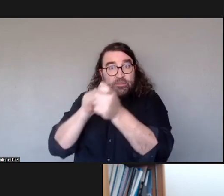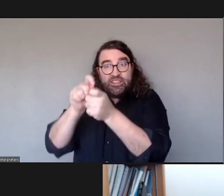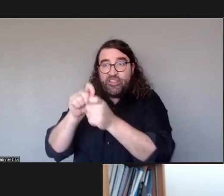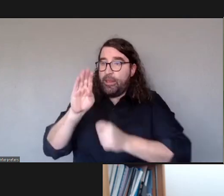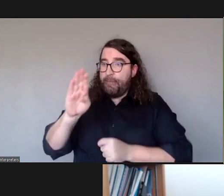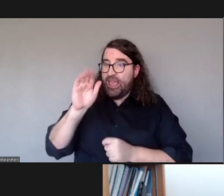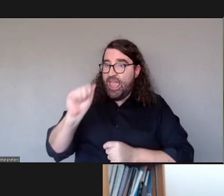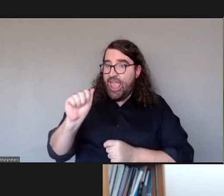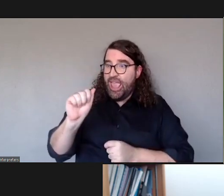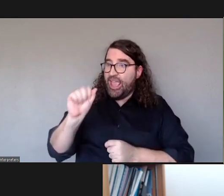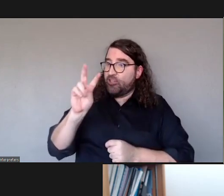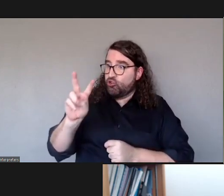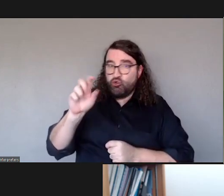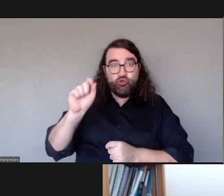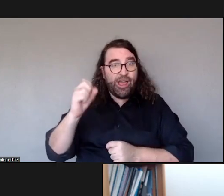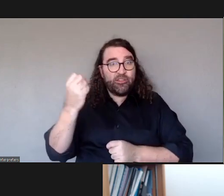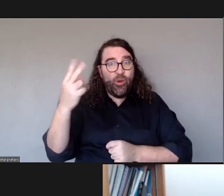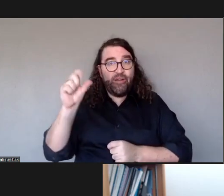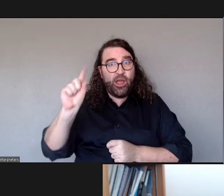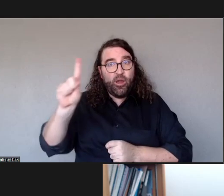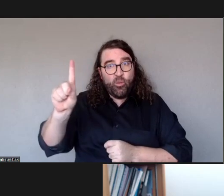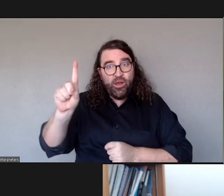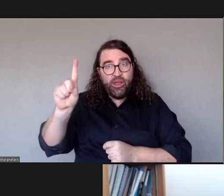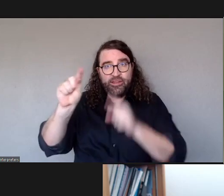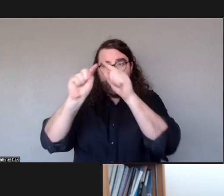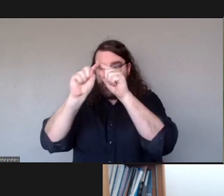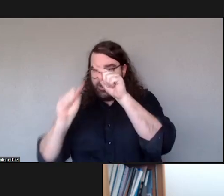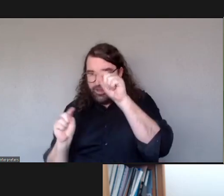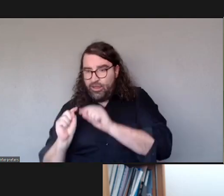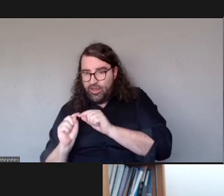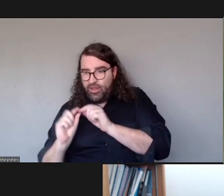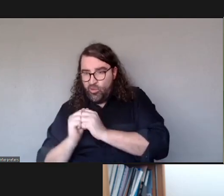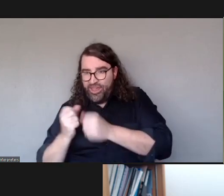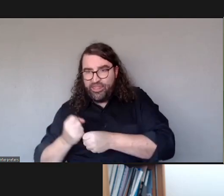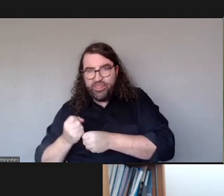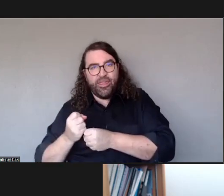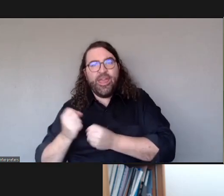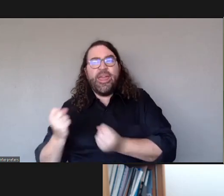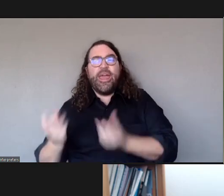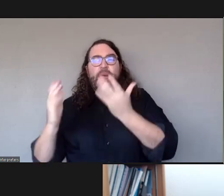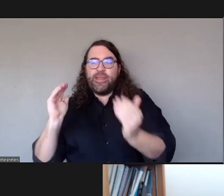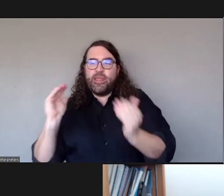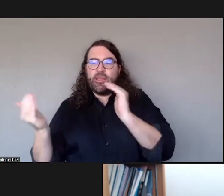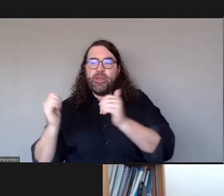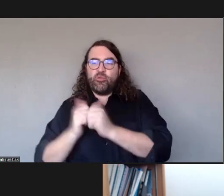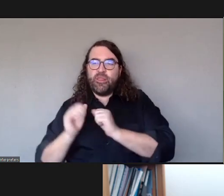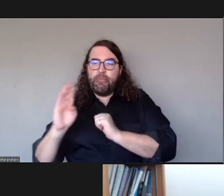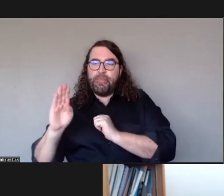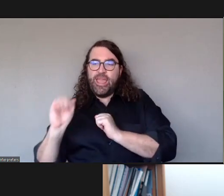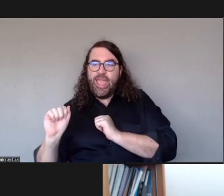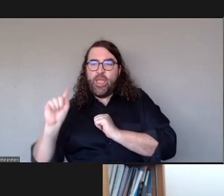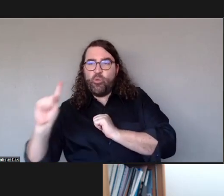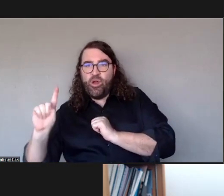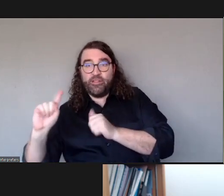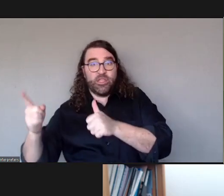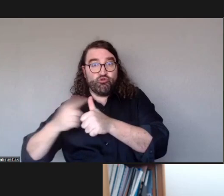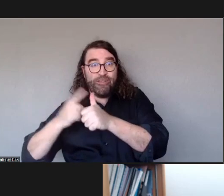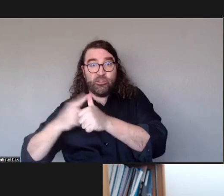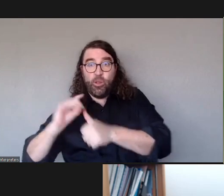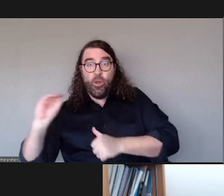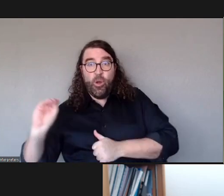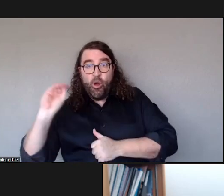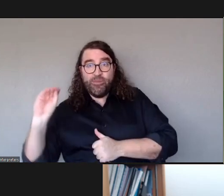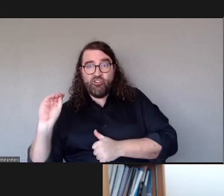2.12.1 or BA2 with hospitalization rates with BA1 or the original Omicron. But you have